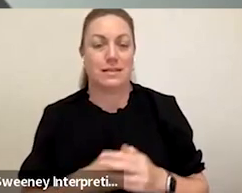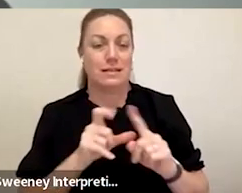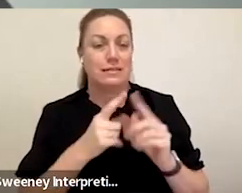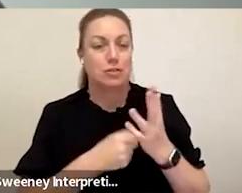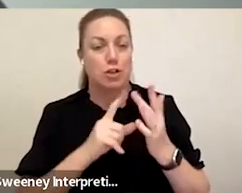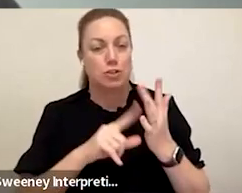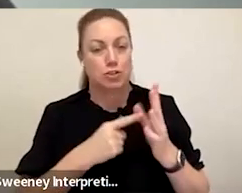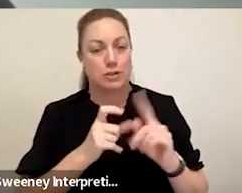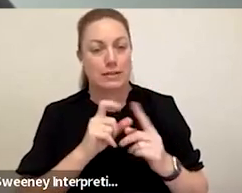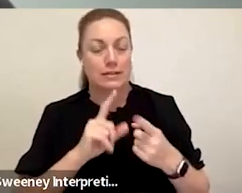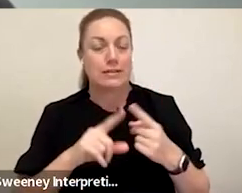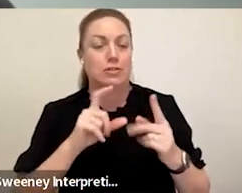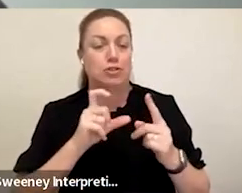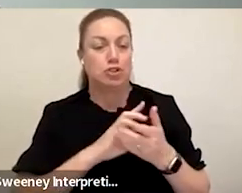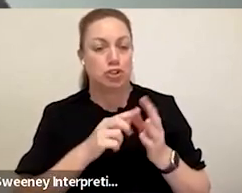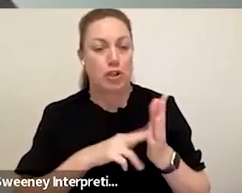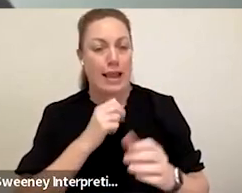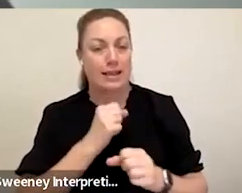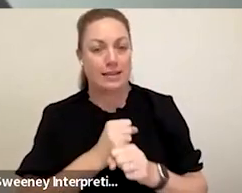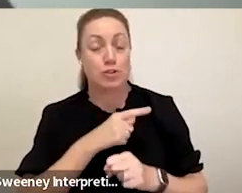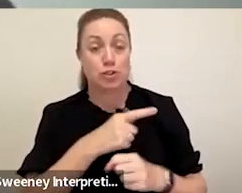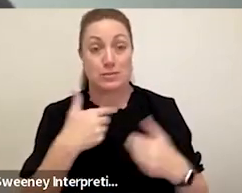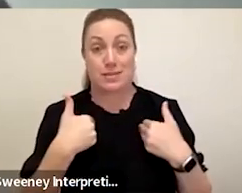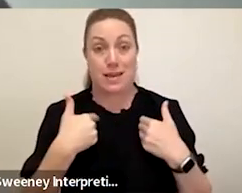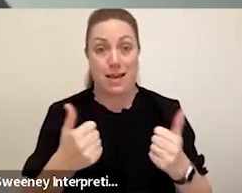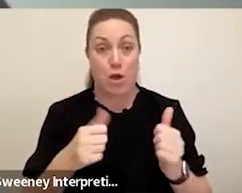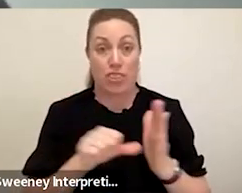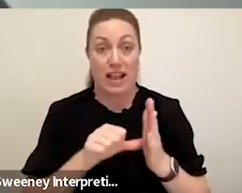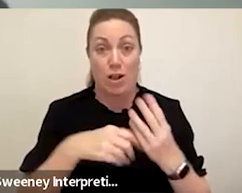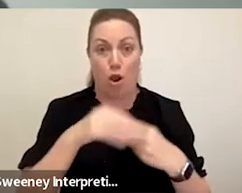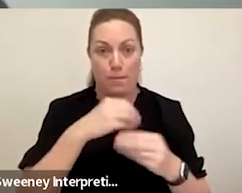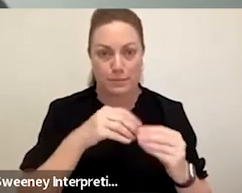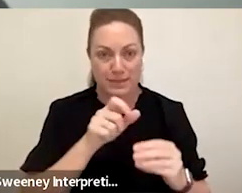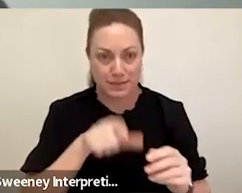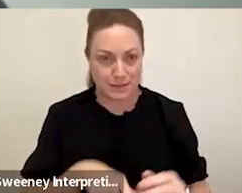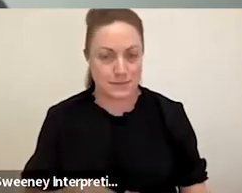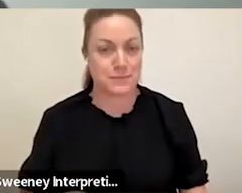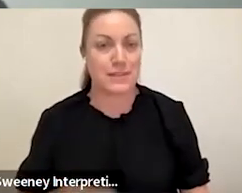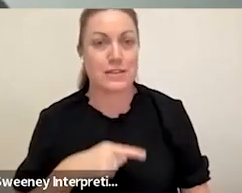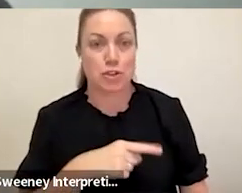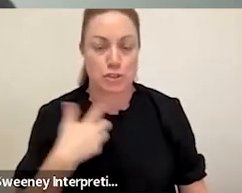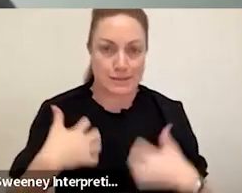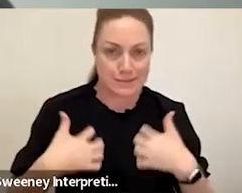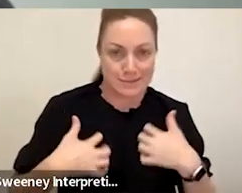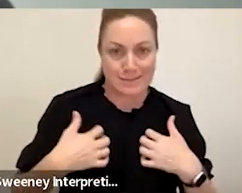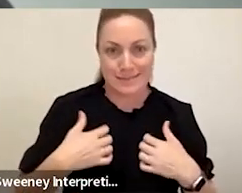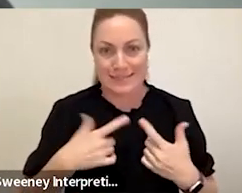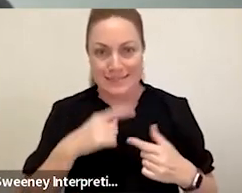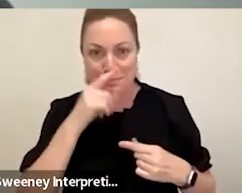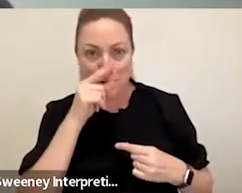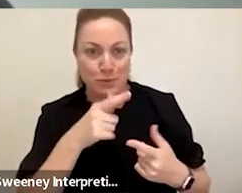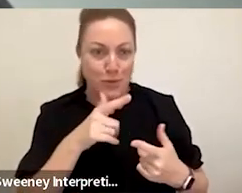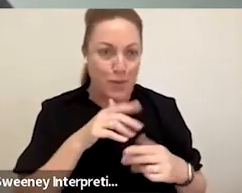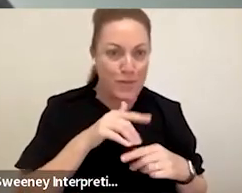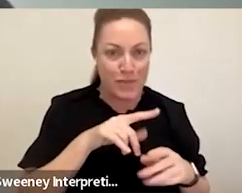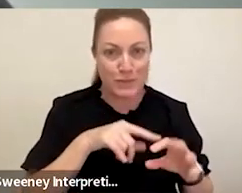a health economist, and so she is just itching to explore the possibilities of these questions. One thing we are doing in the